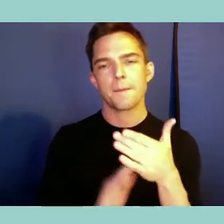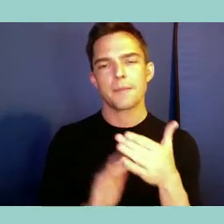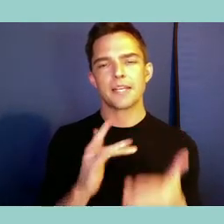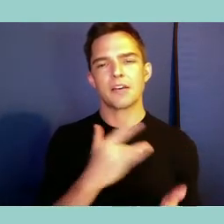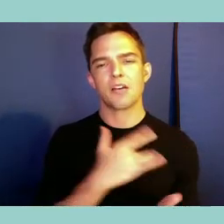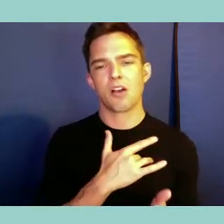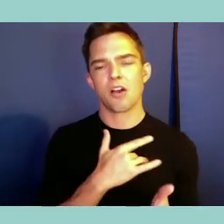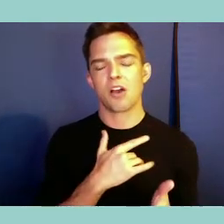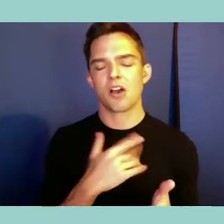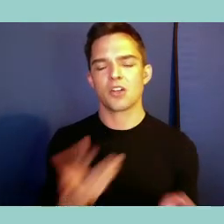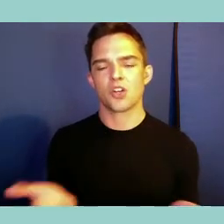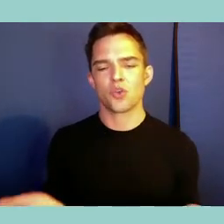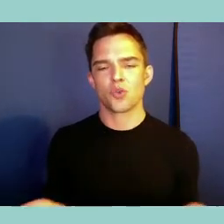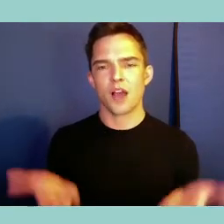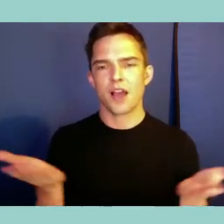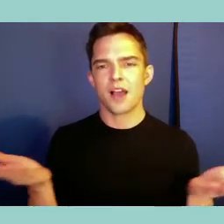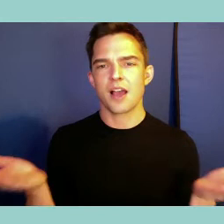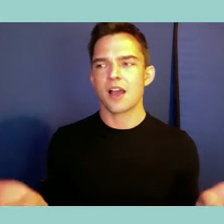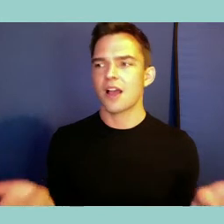Humbly hearted,